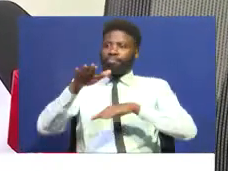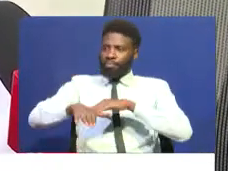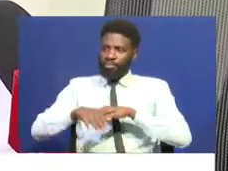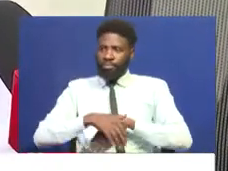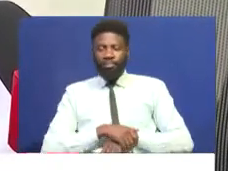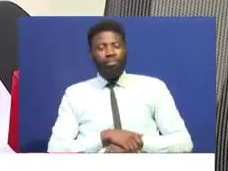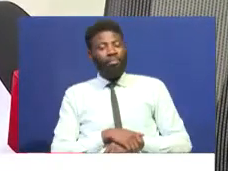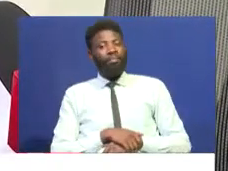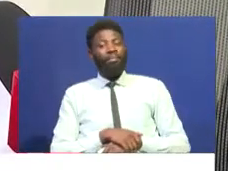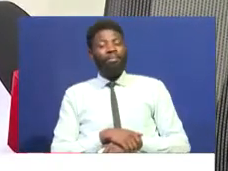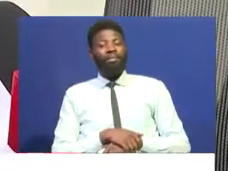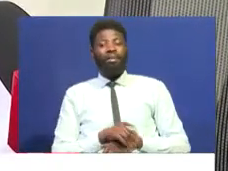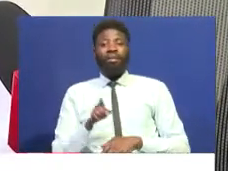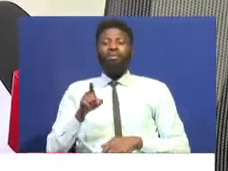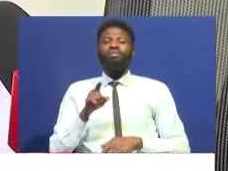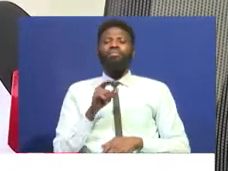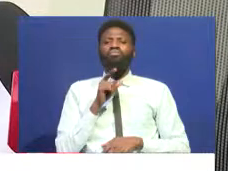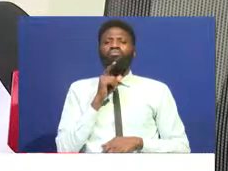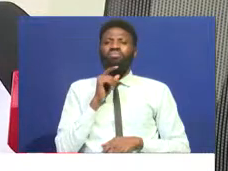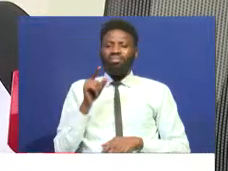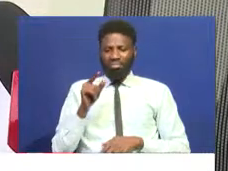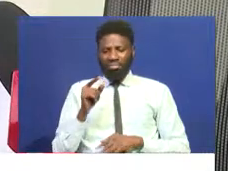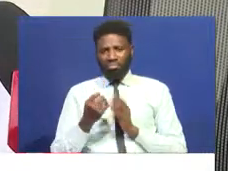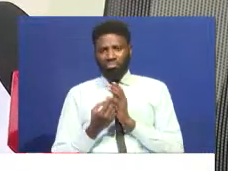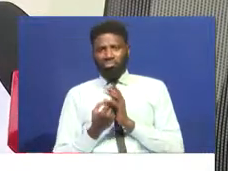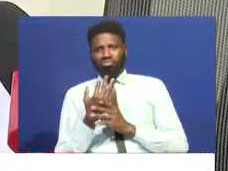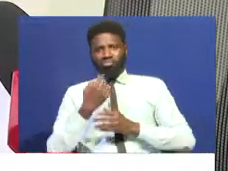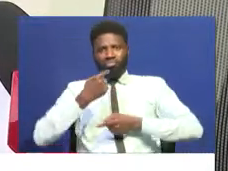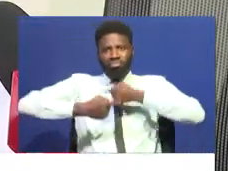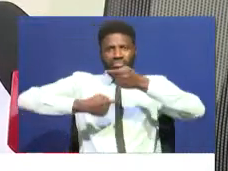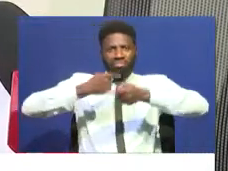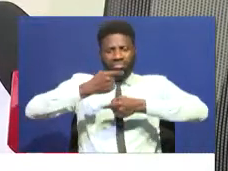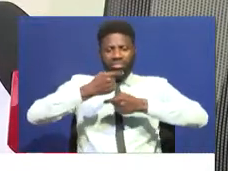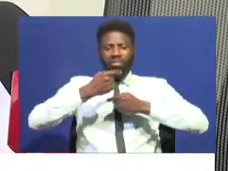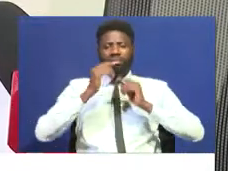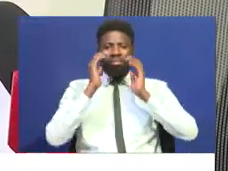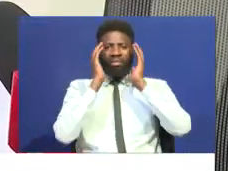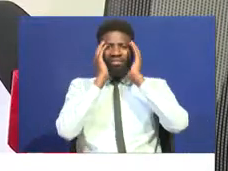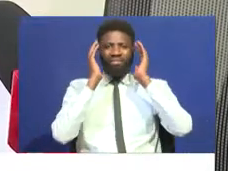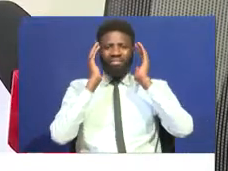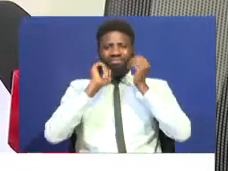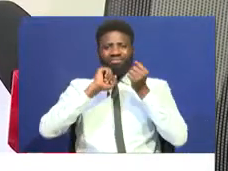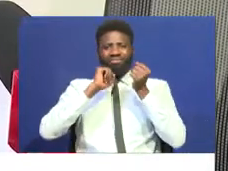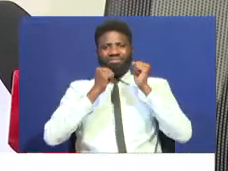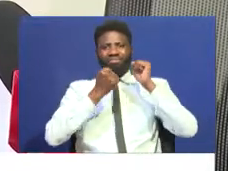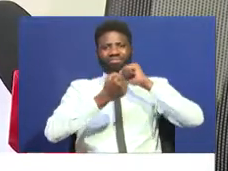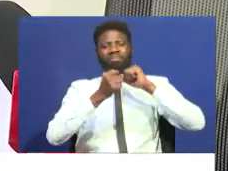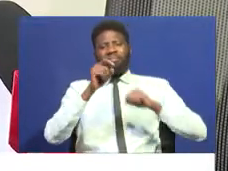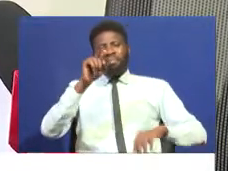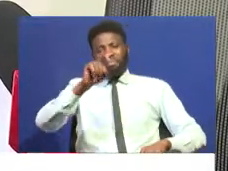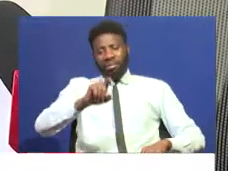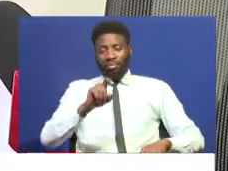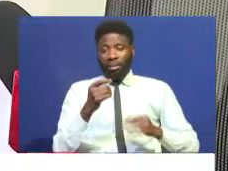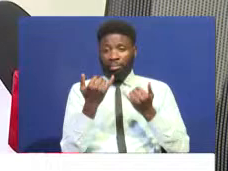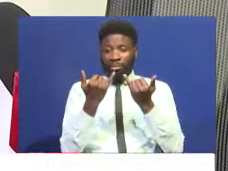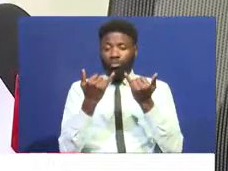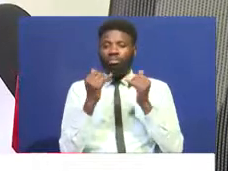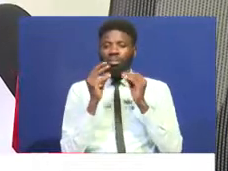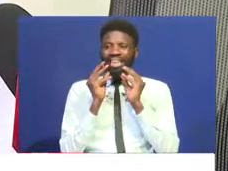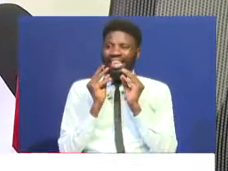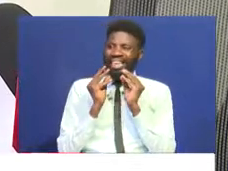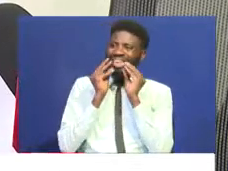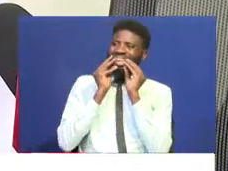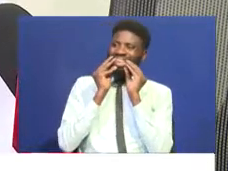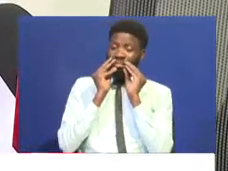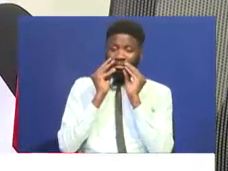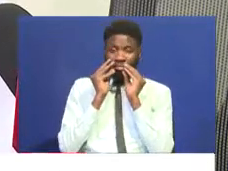his face is generally expanding. The nature of these implants are such that they will allow